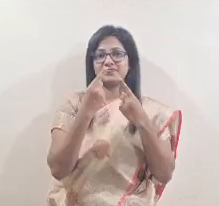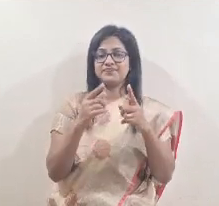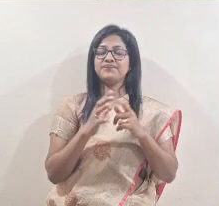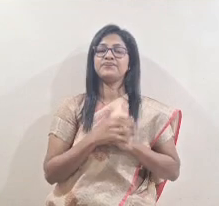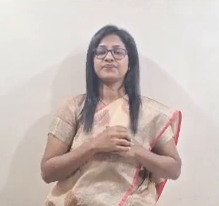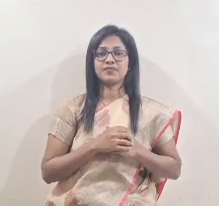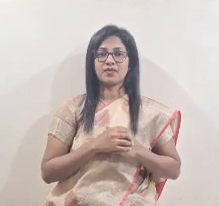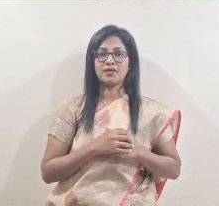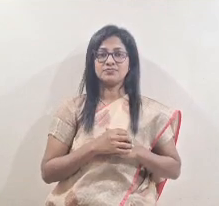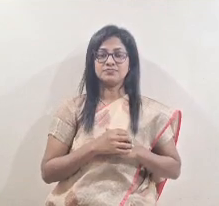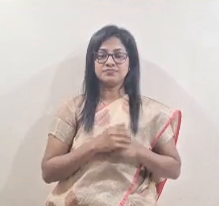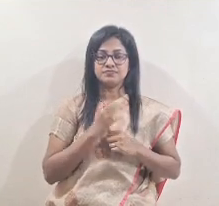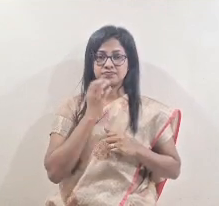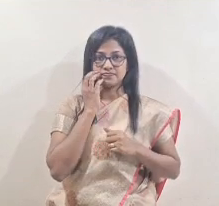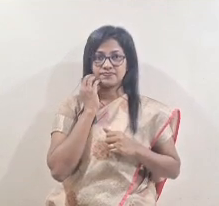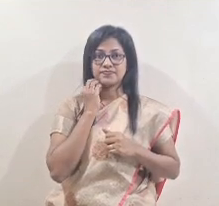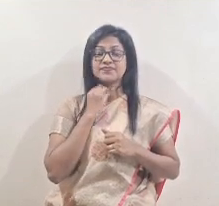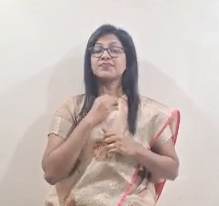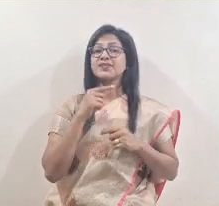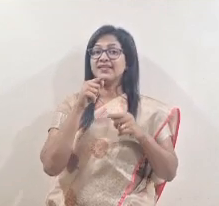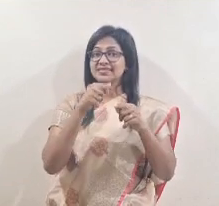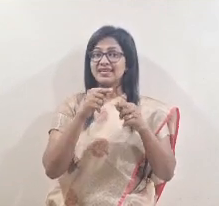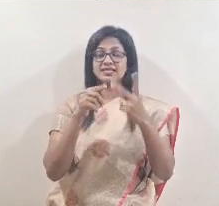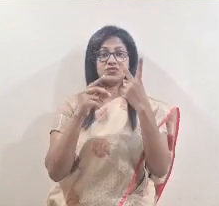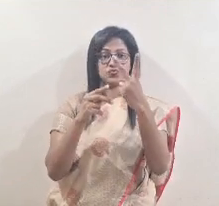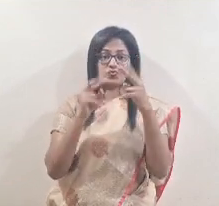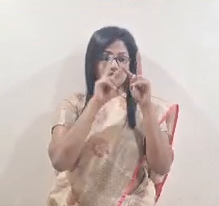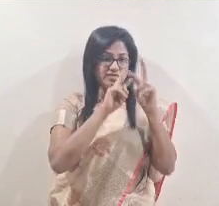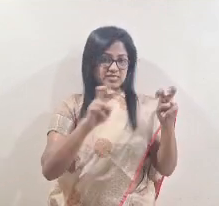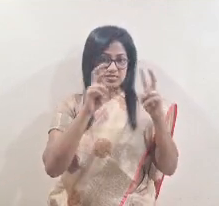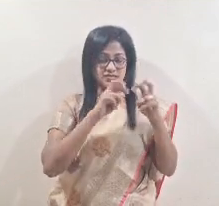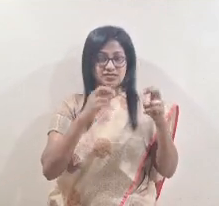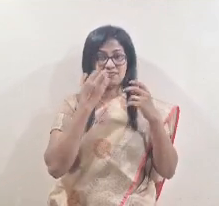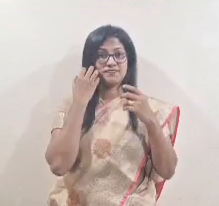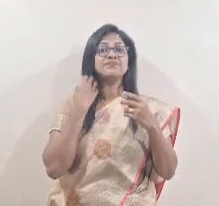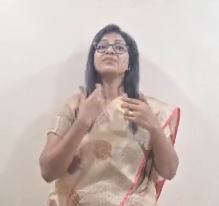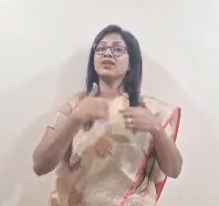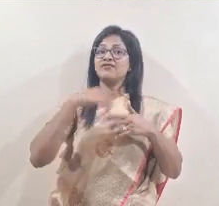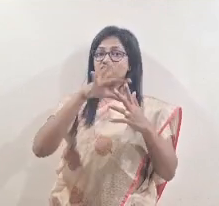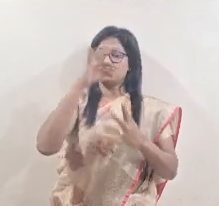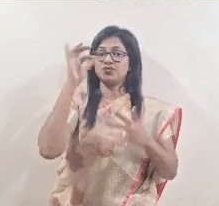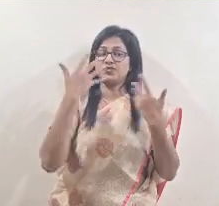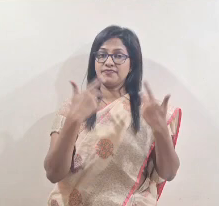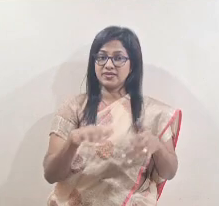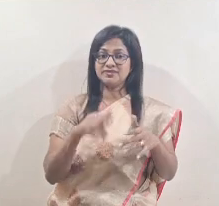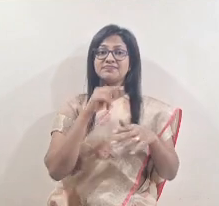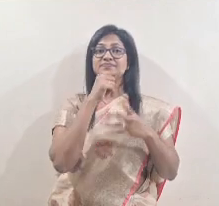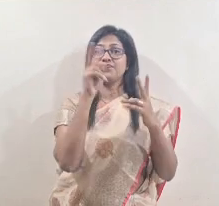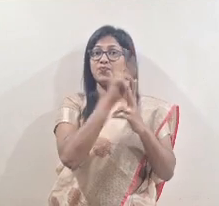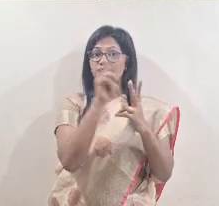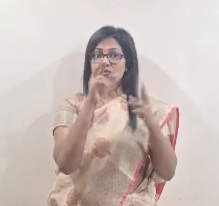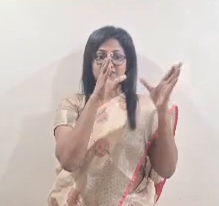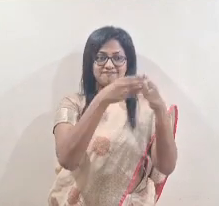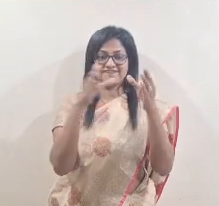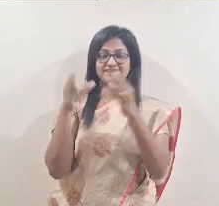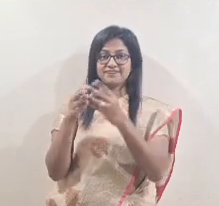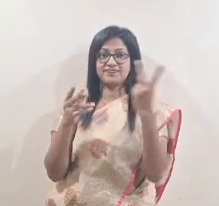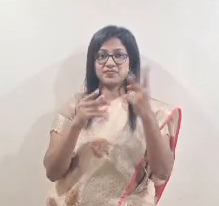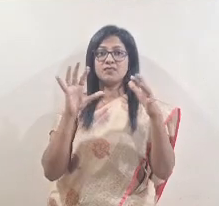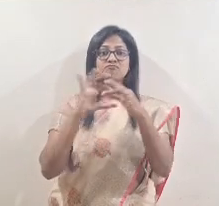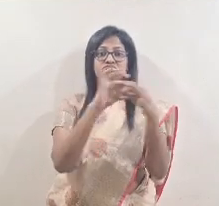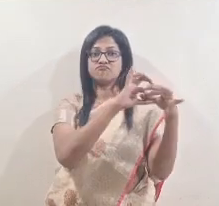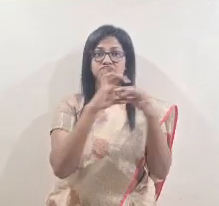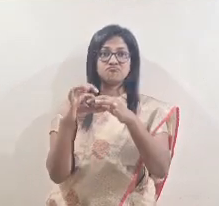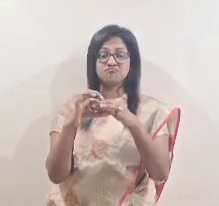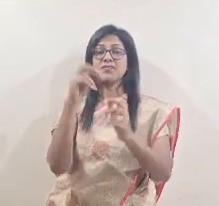Tourism Department. And so these are the two study areas that I have chosen. So these both of these areas are well